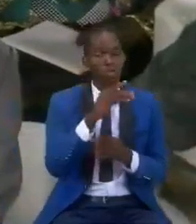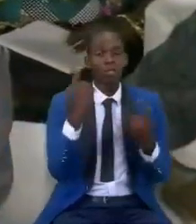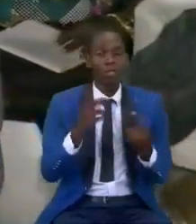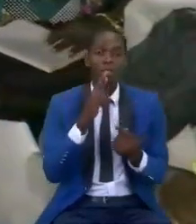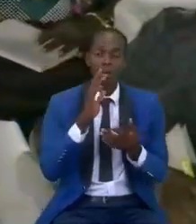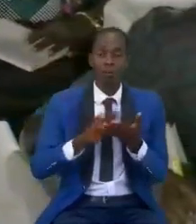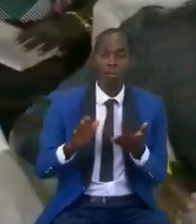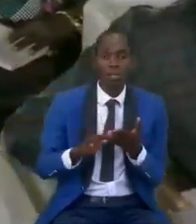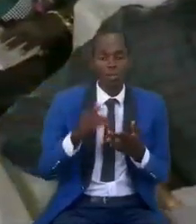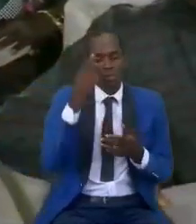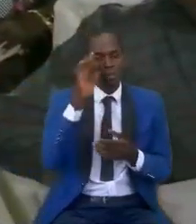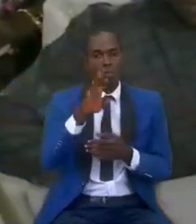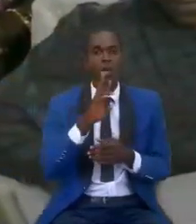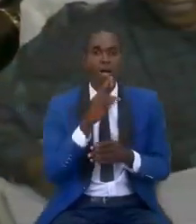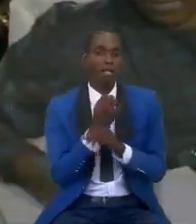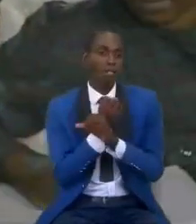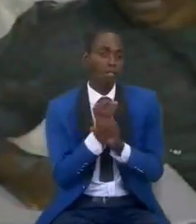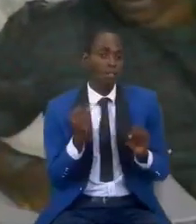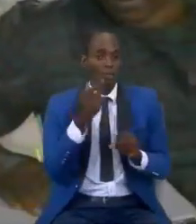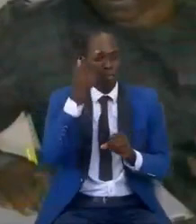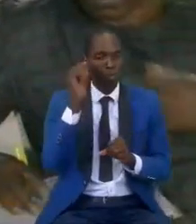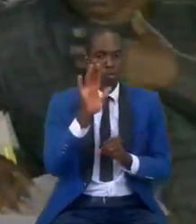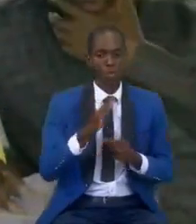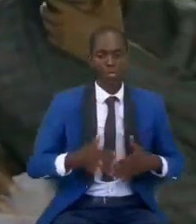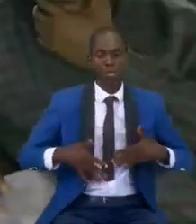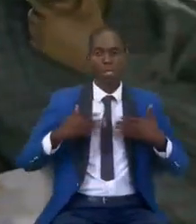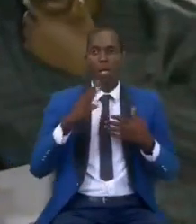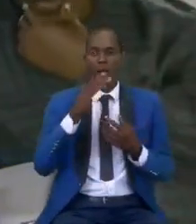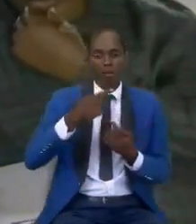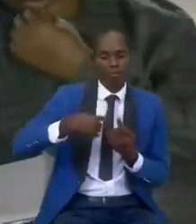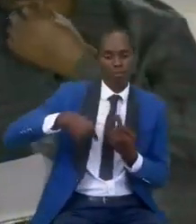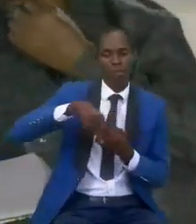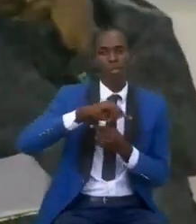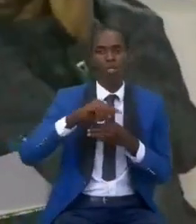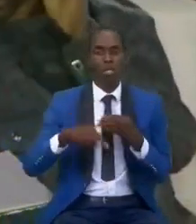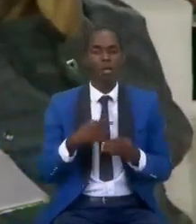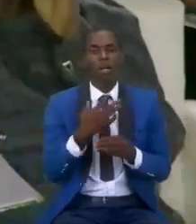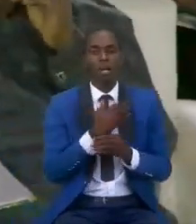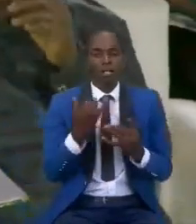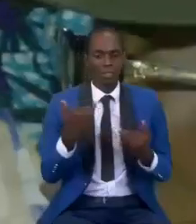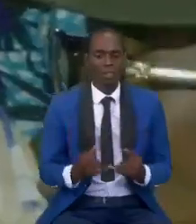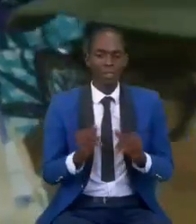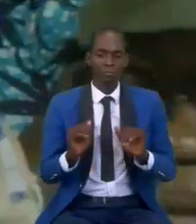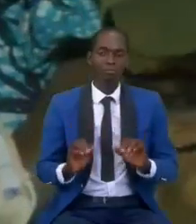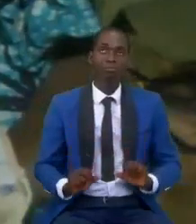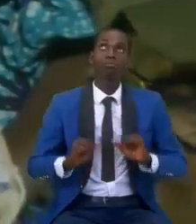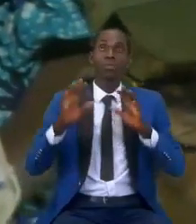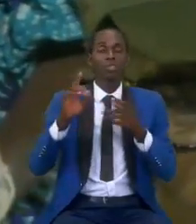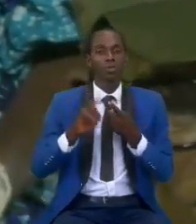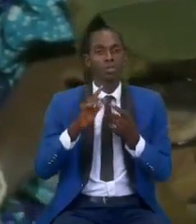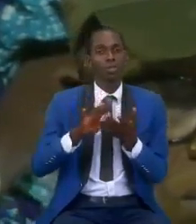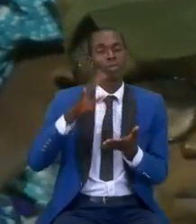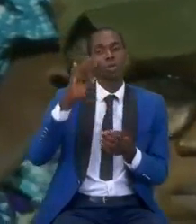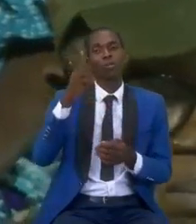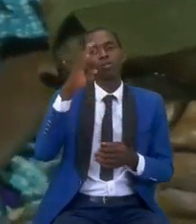turned around and they live now for the glory of God, it says the inhabitants shall not say, I am sick. The Lord